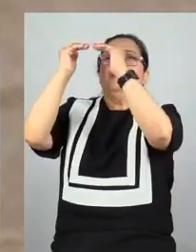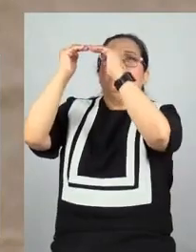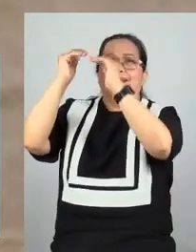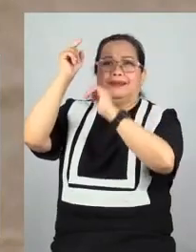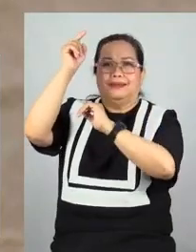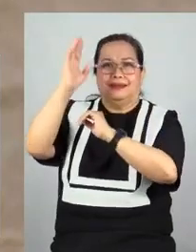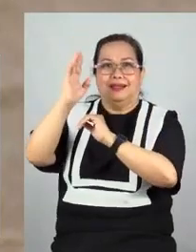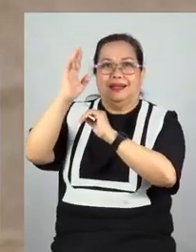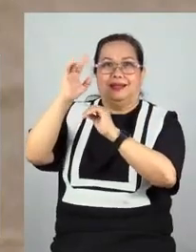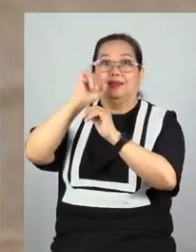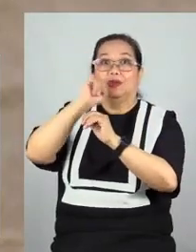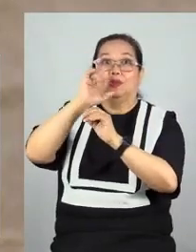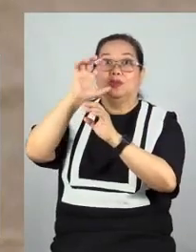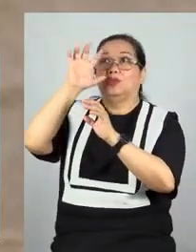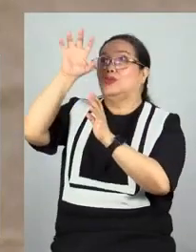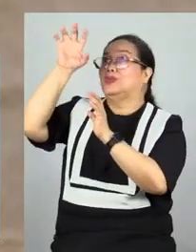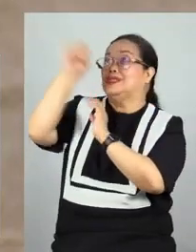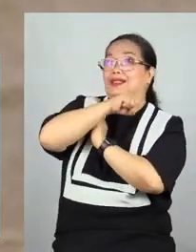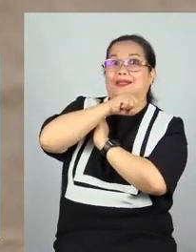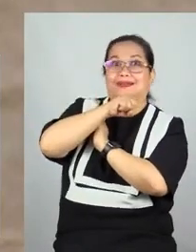thing to be grasped,